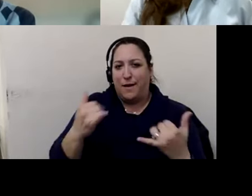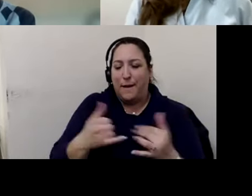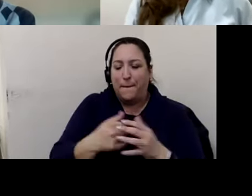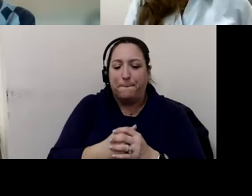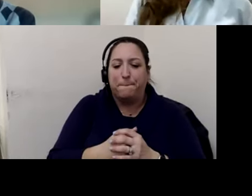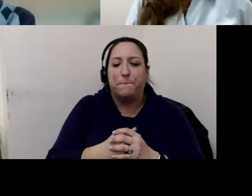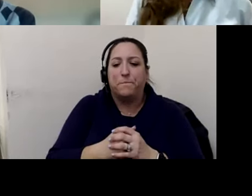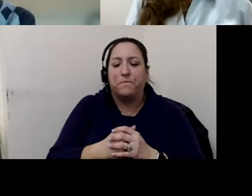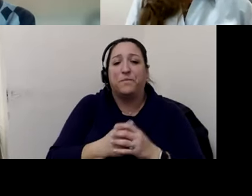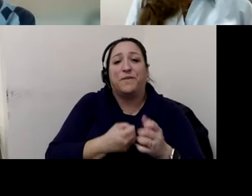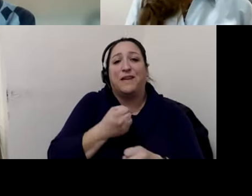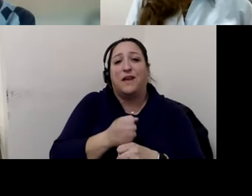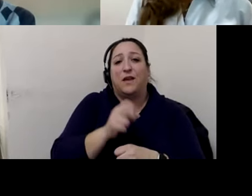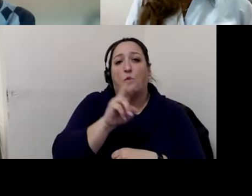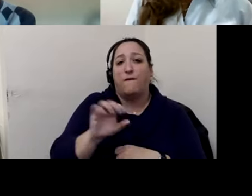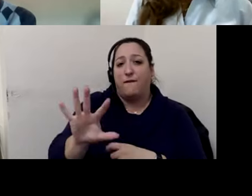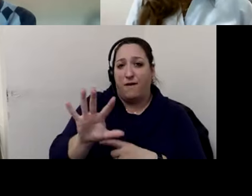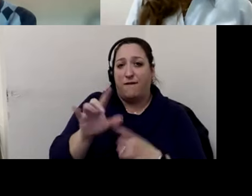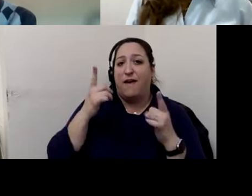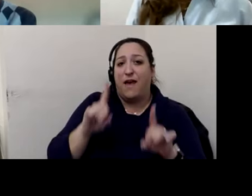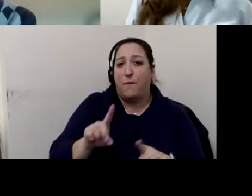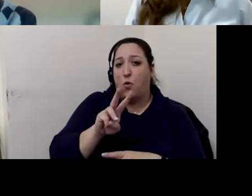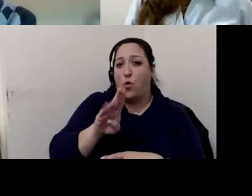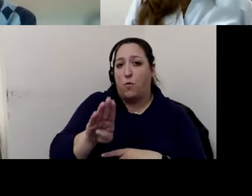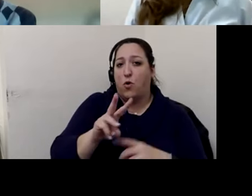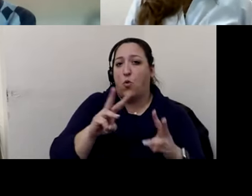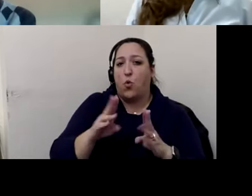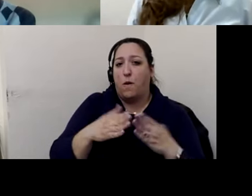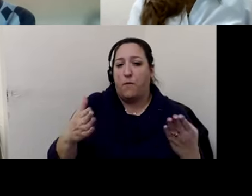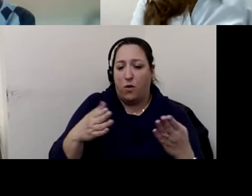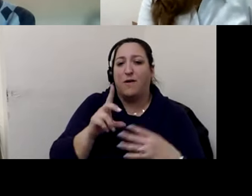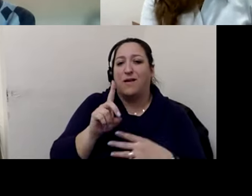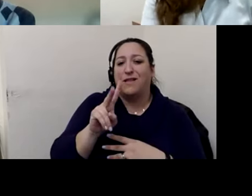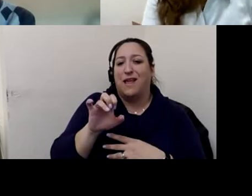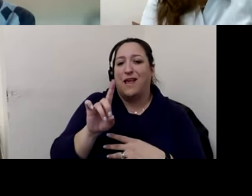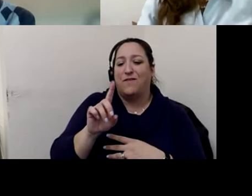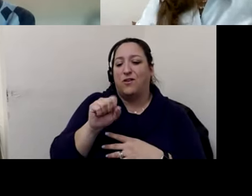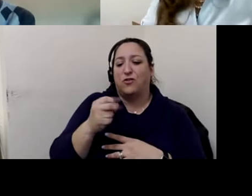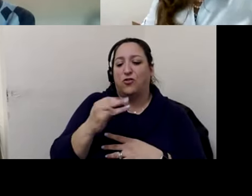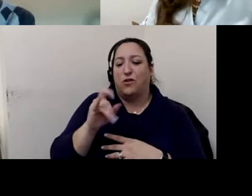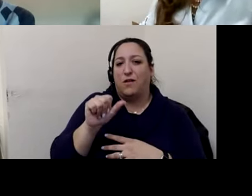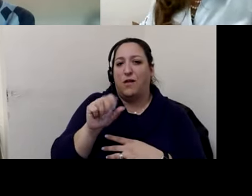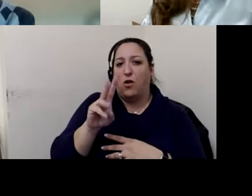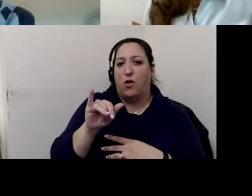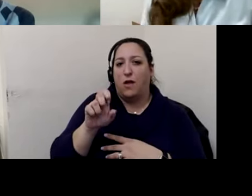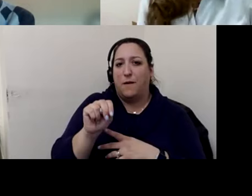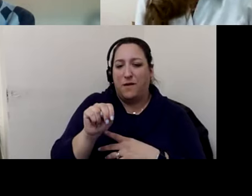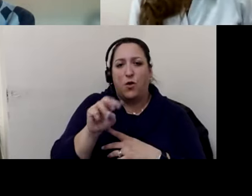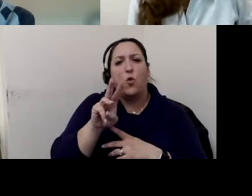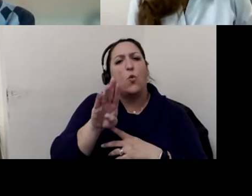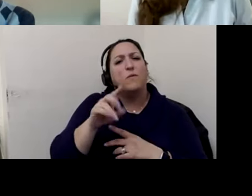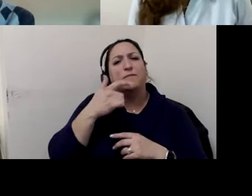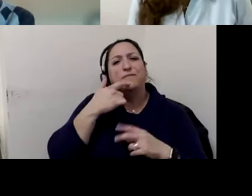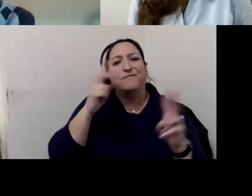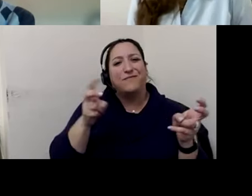in 2005, the Willowbrook Wars book by David and Sheila Rothman said, "Willowbrook itself